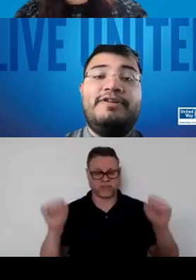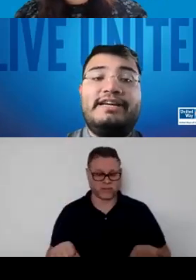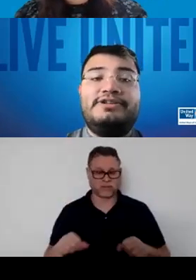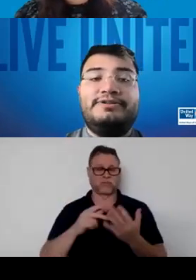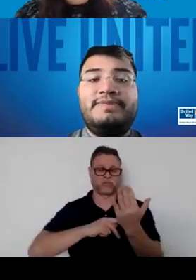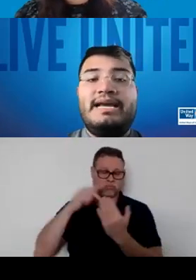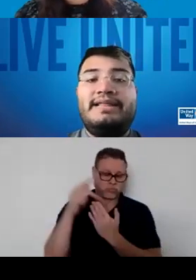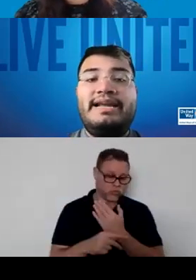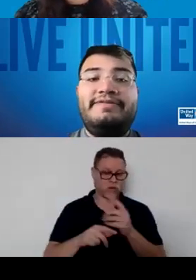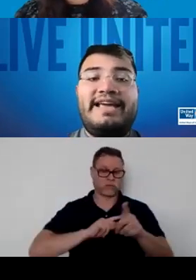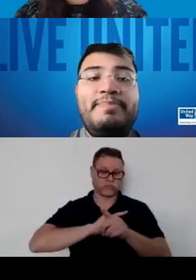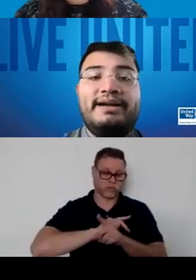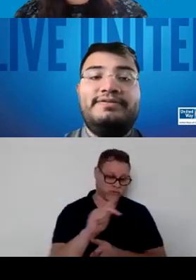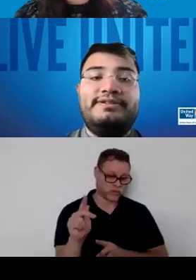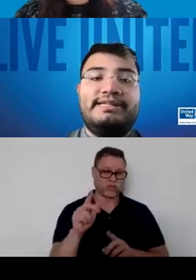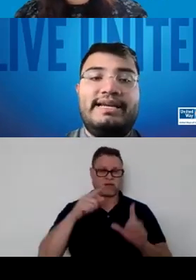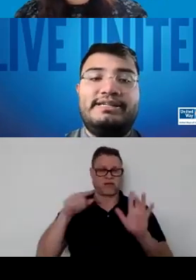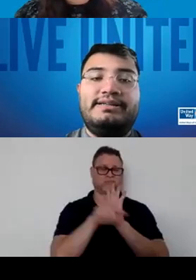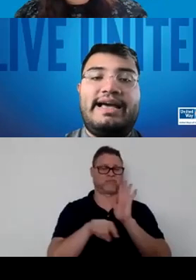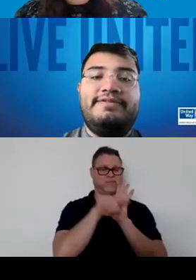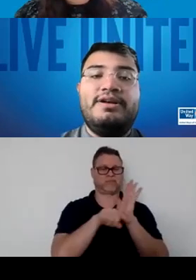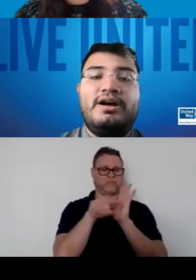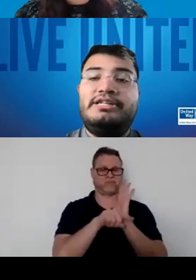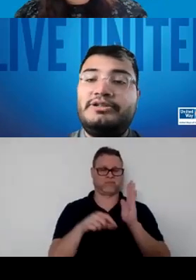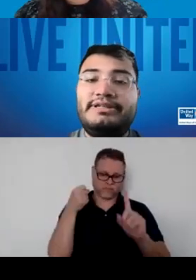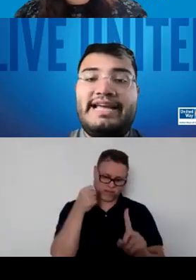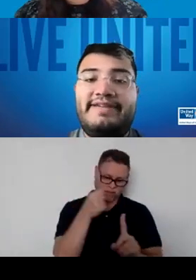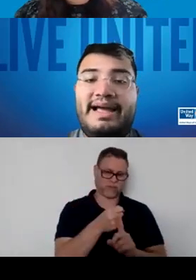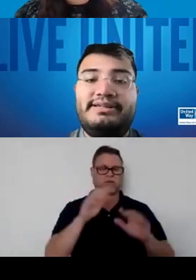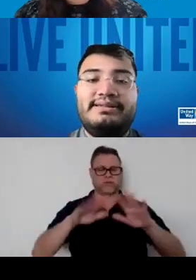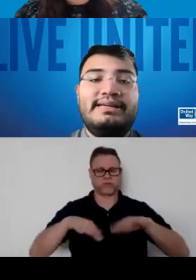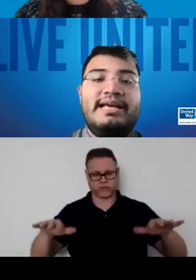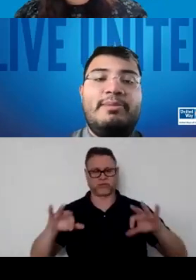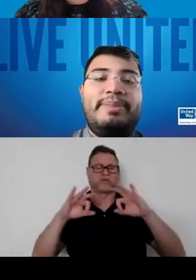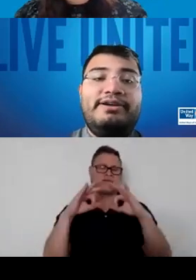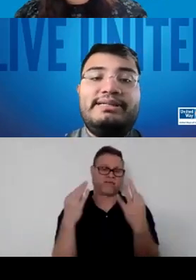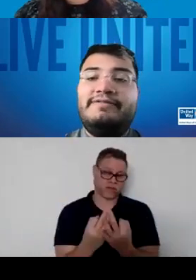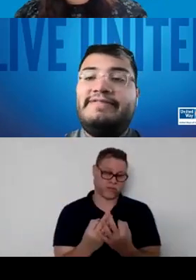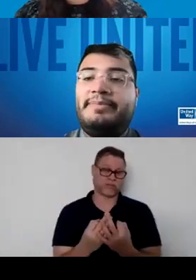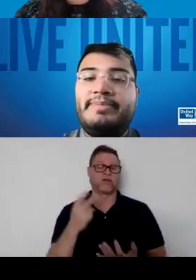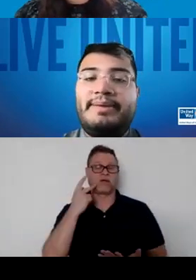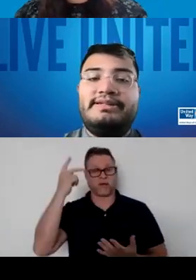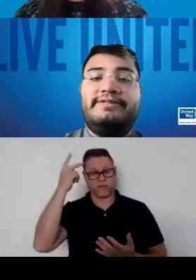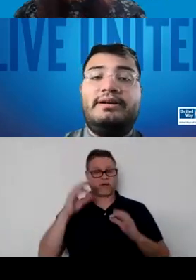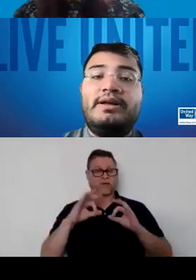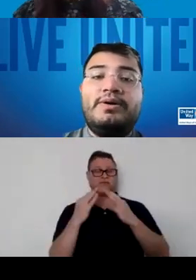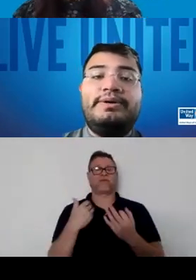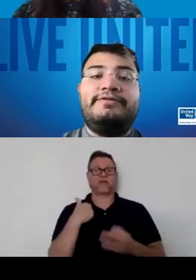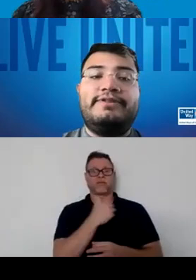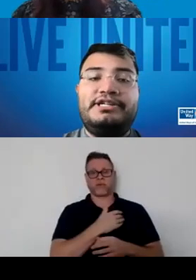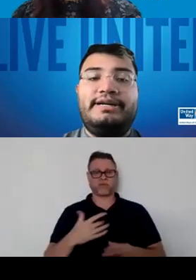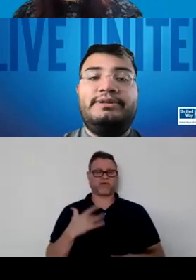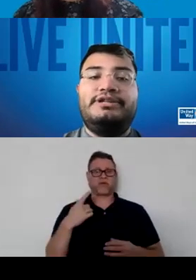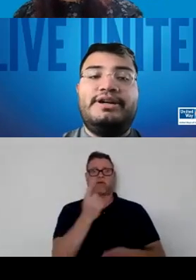and professionals, and the negative impact of those disconnections have on children and families. Parents and family members have felt alone